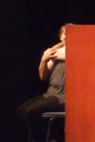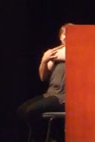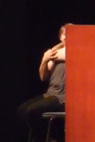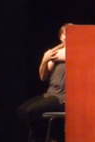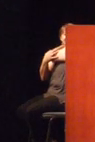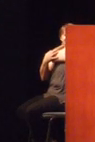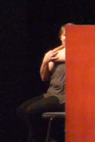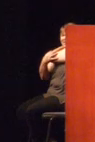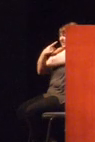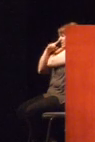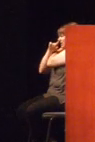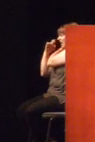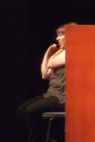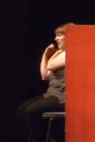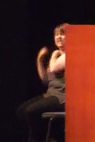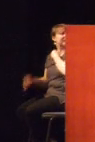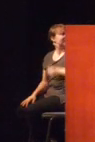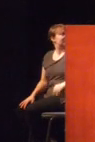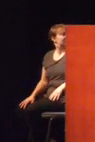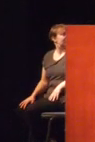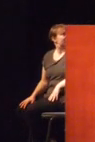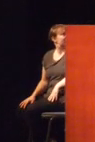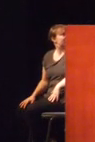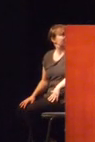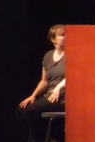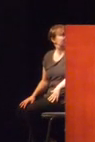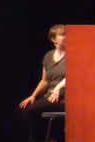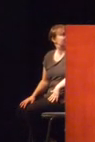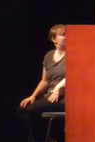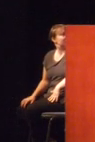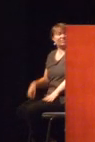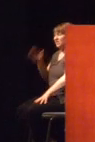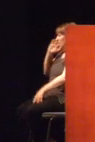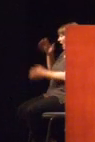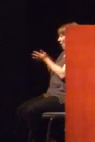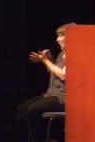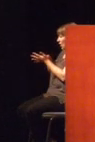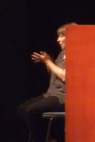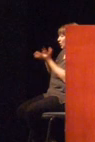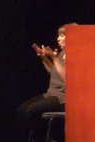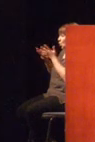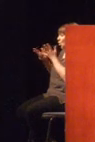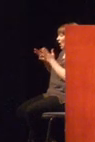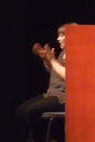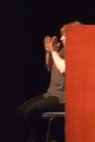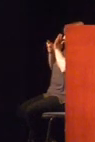Oh, this is an ugly graph. I will learn what the background of these opening day slides is going to look like, and I'll do better next